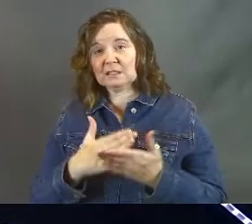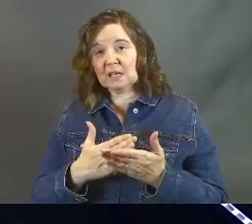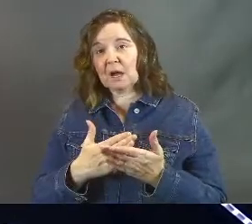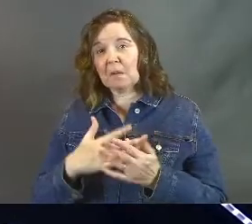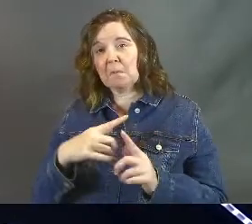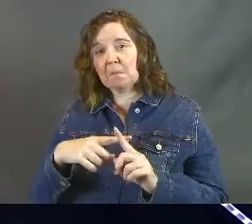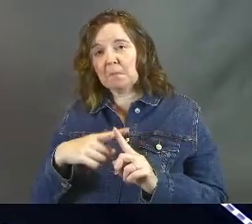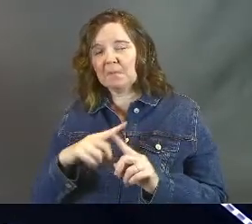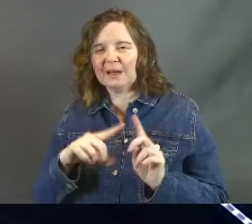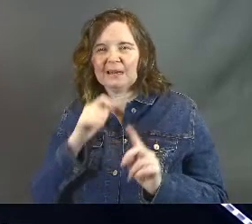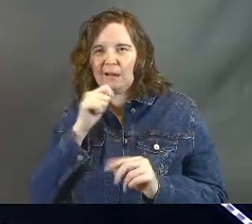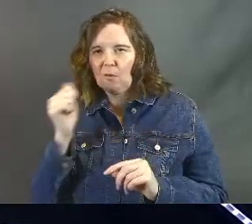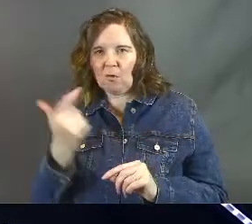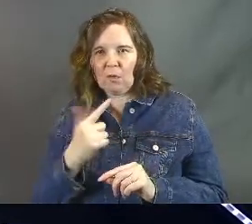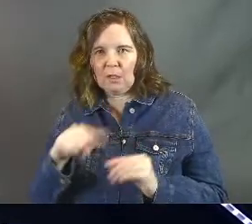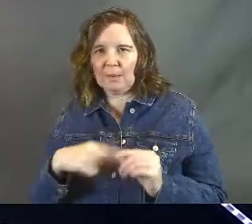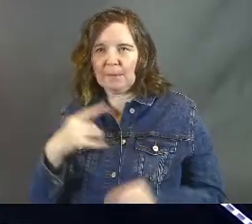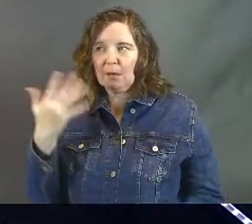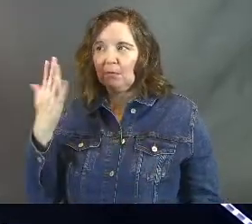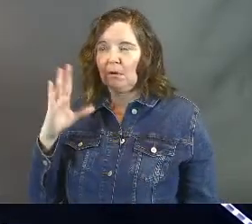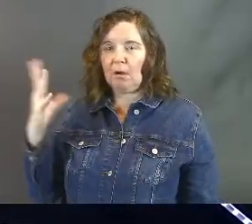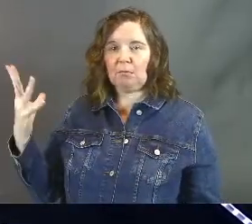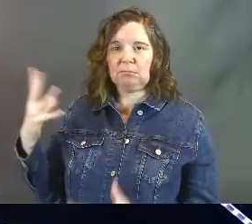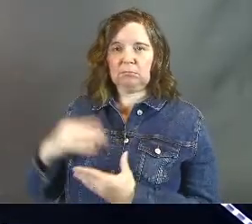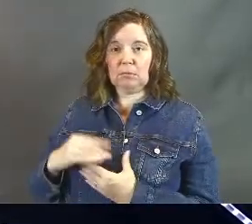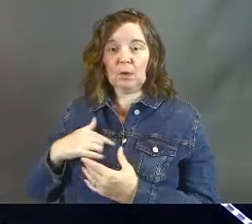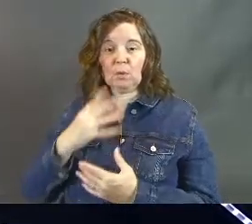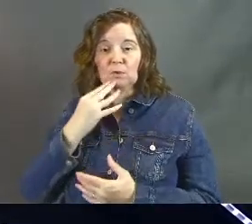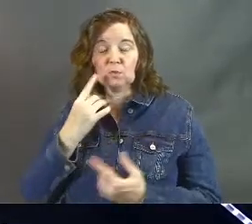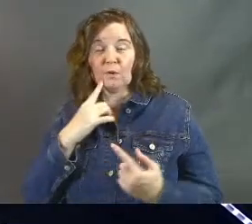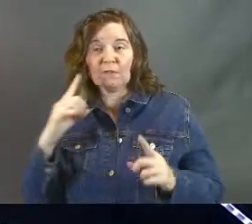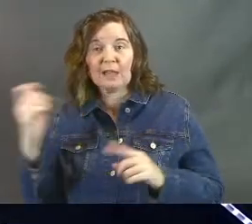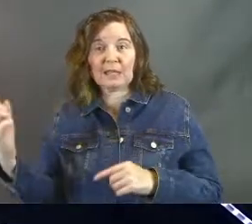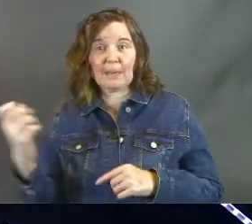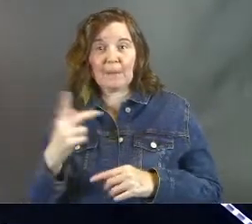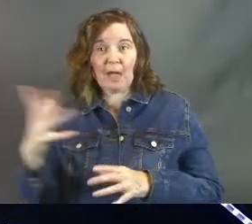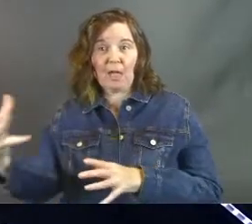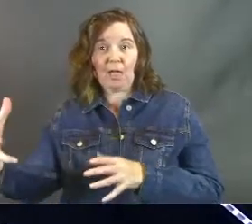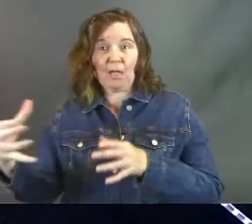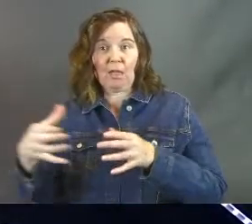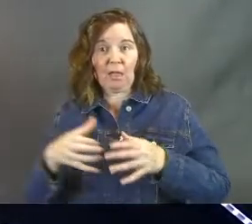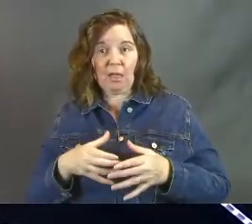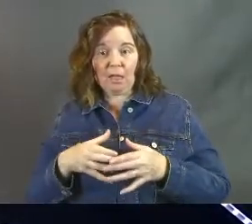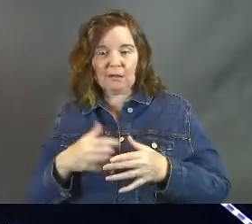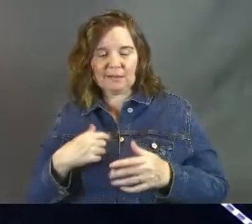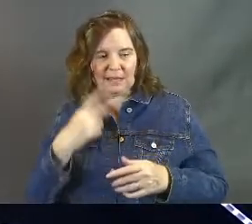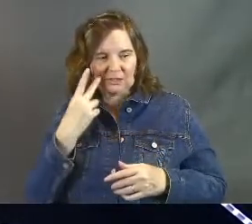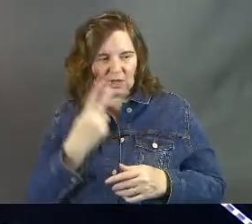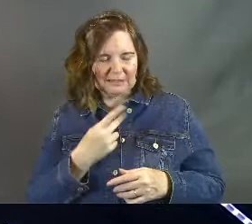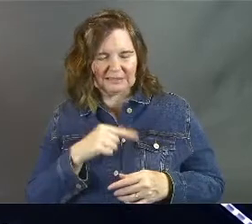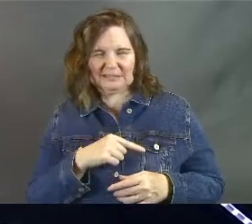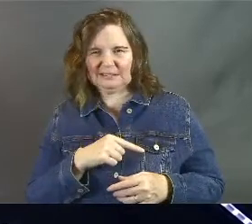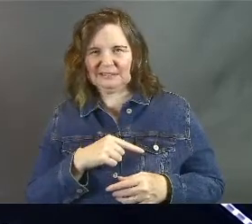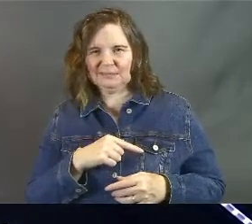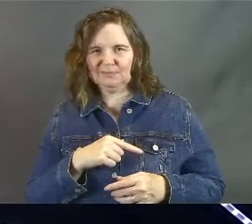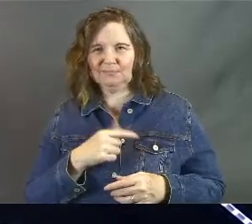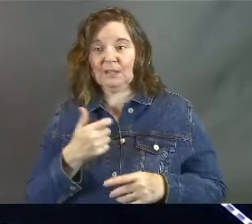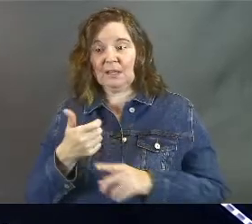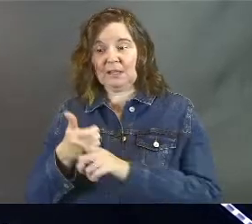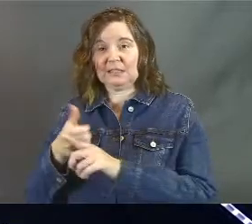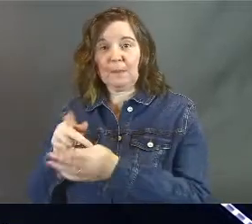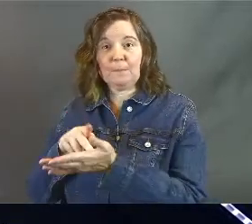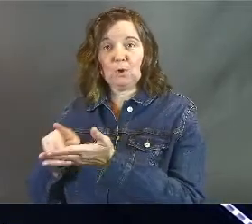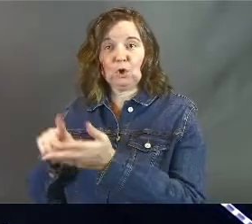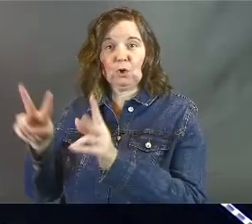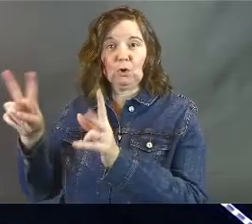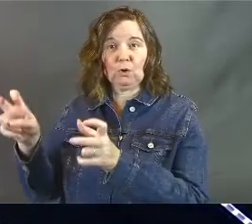things about Yahweh, but not all the things about Yahweh. And when the Jews finally came back into their land, they saw themselves as